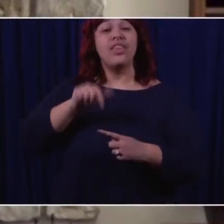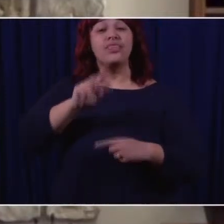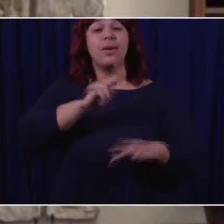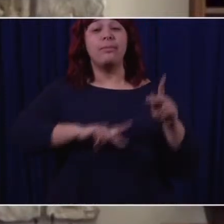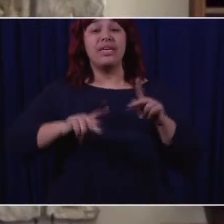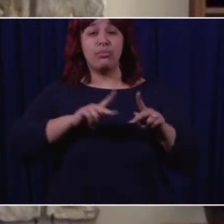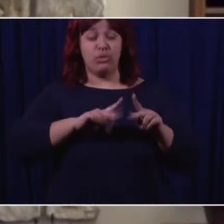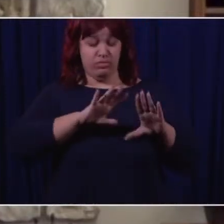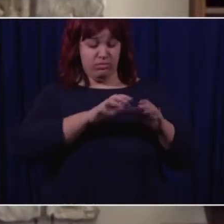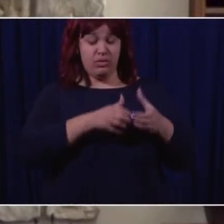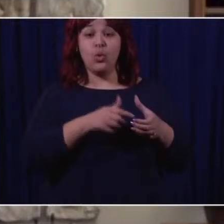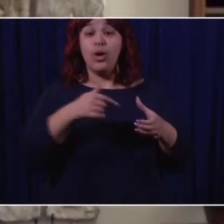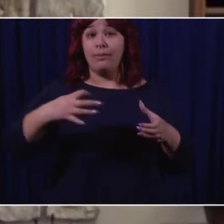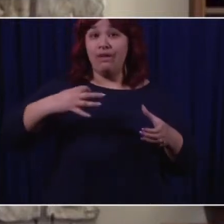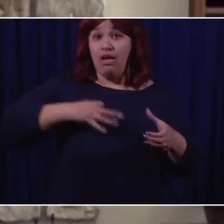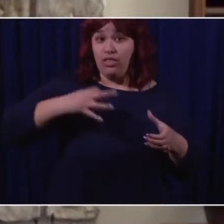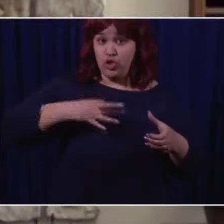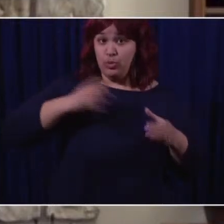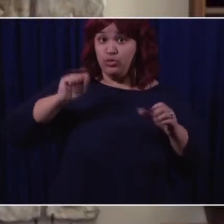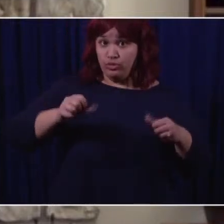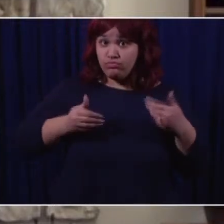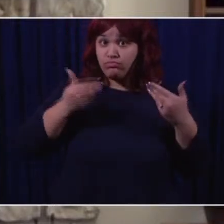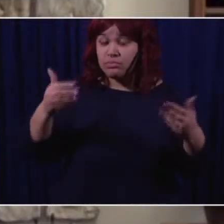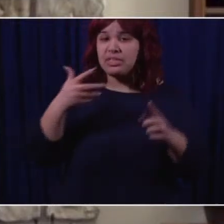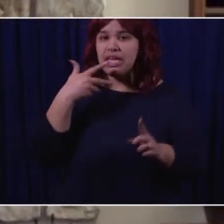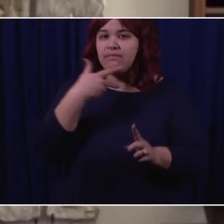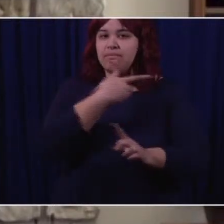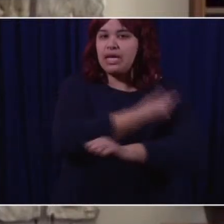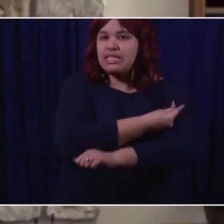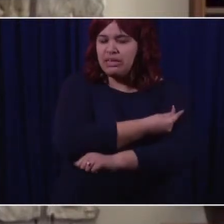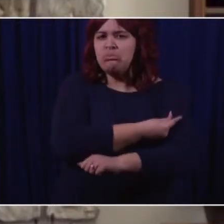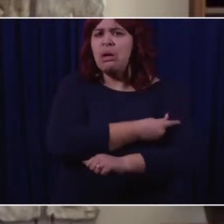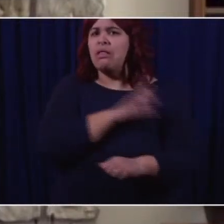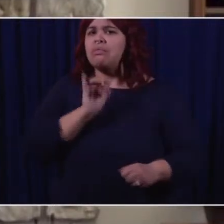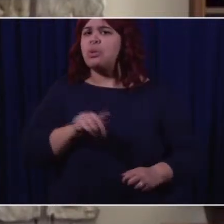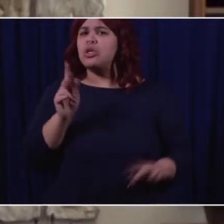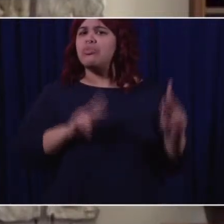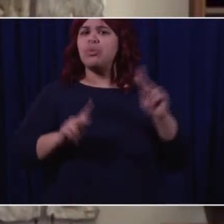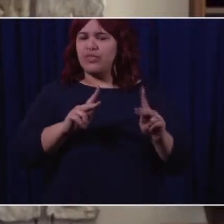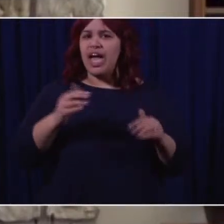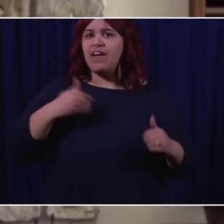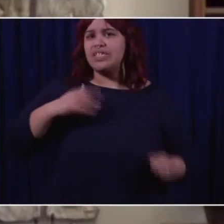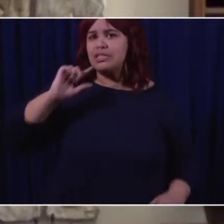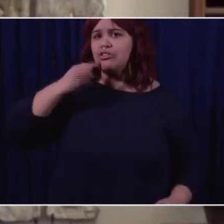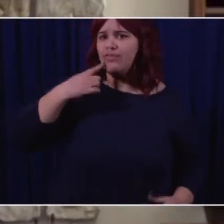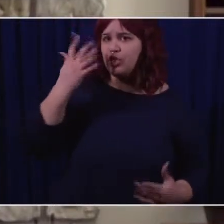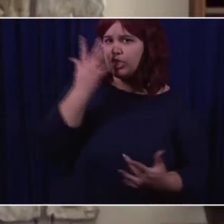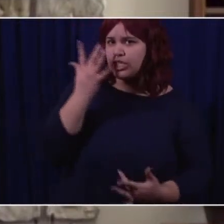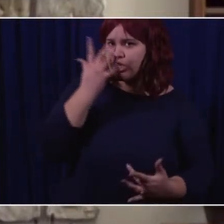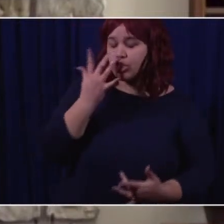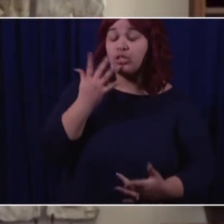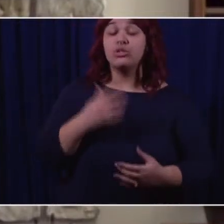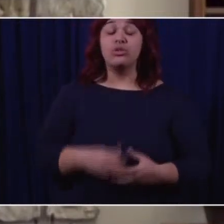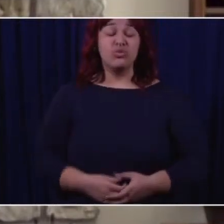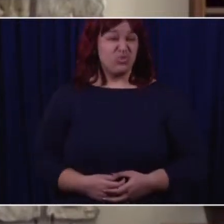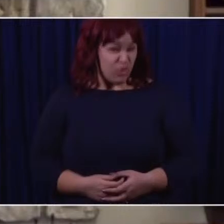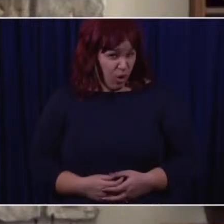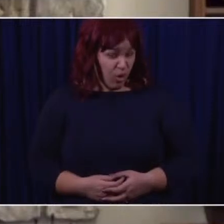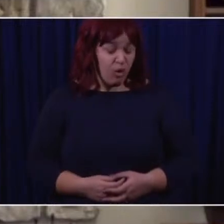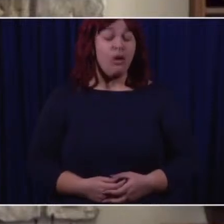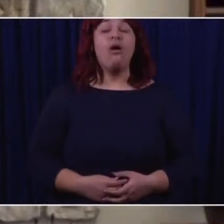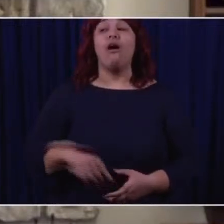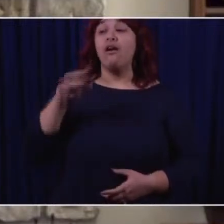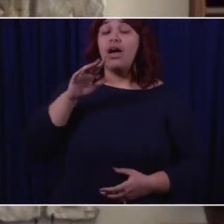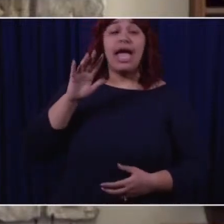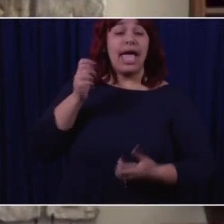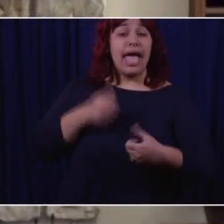for vaccines with severe conditions. Does that mean that any provider across the state, so the pharmacies, health department, hospitals, will